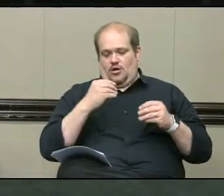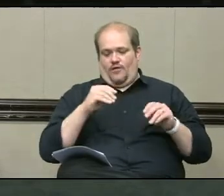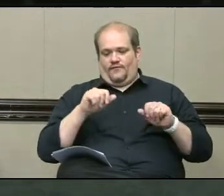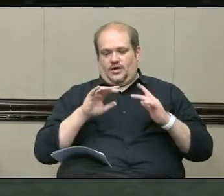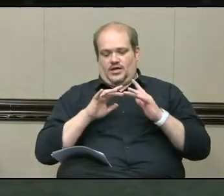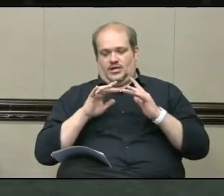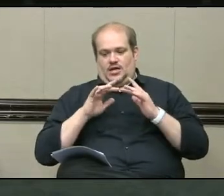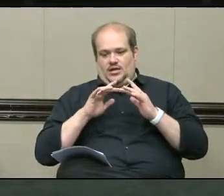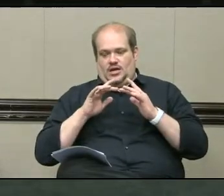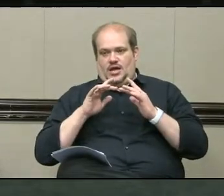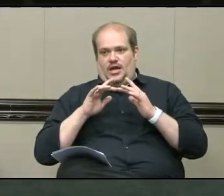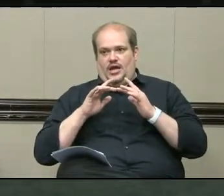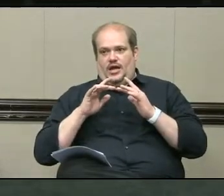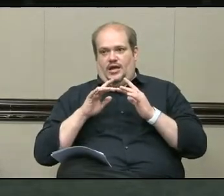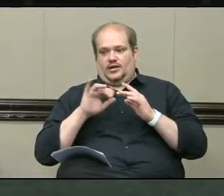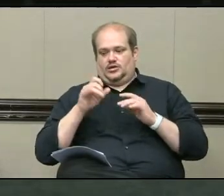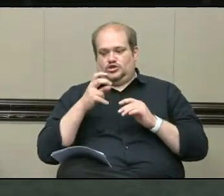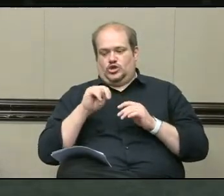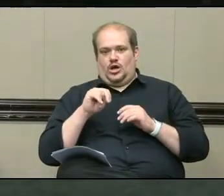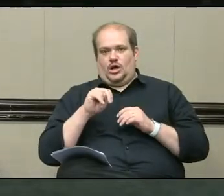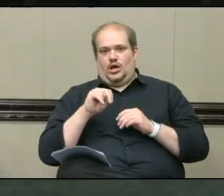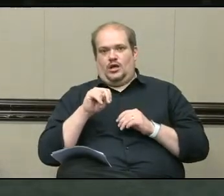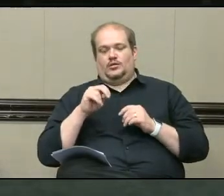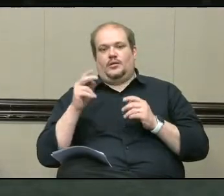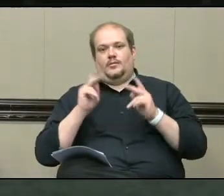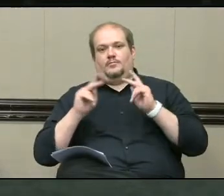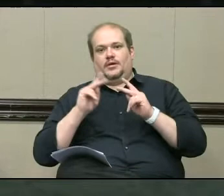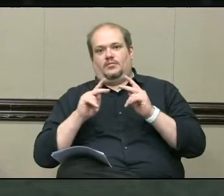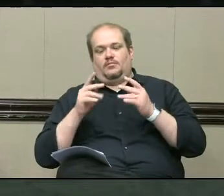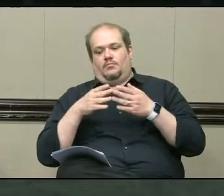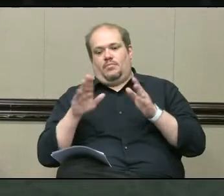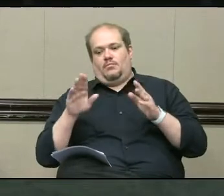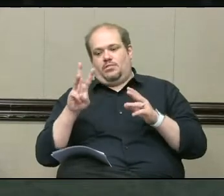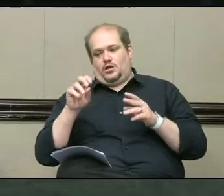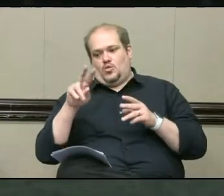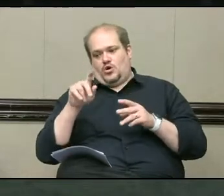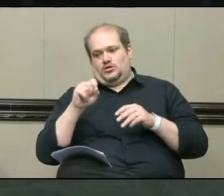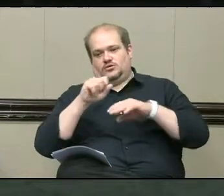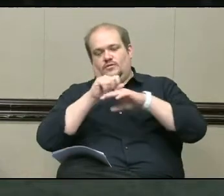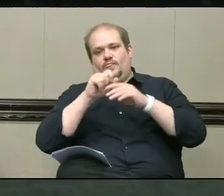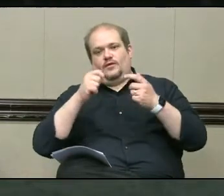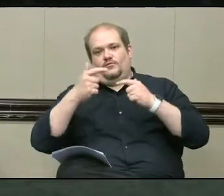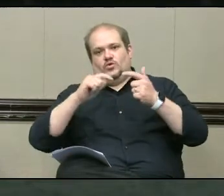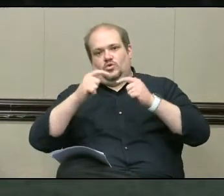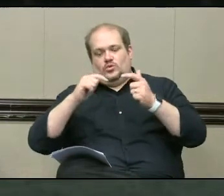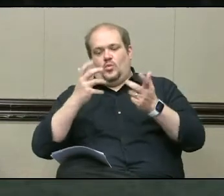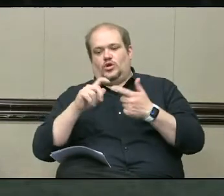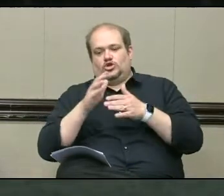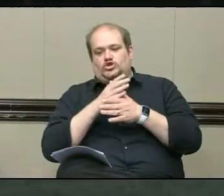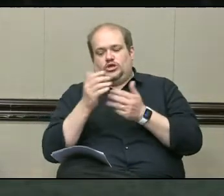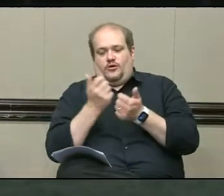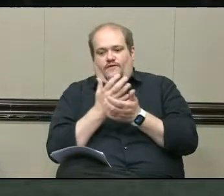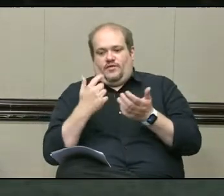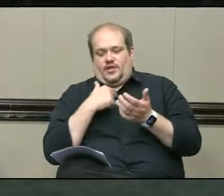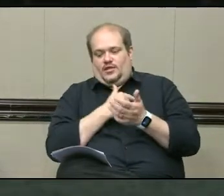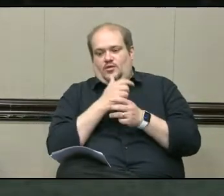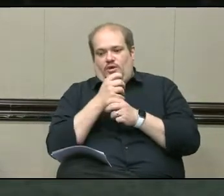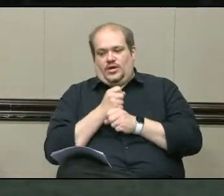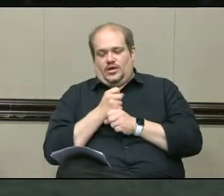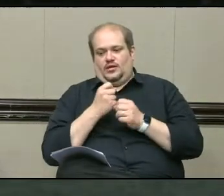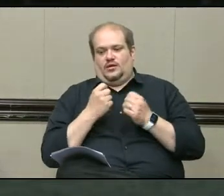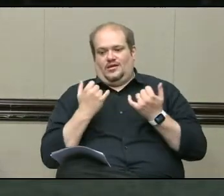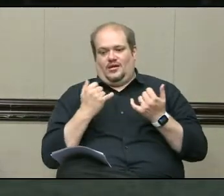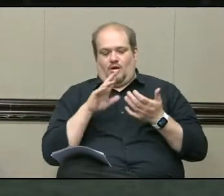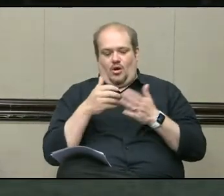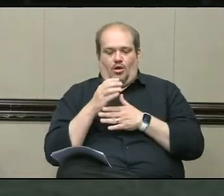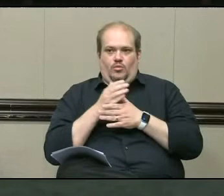can contact even John has been contacted at Public Works. We forward stuff back and forth. We want to share everything that we get, and they'll